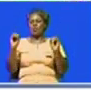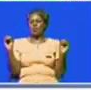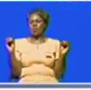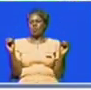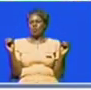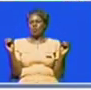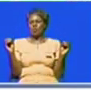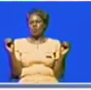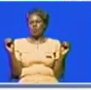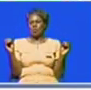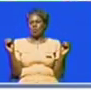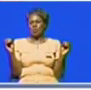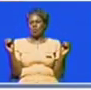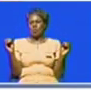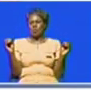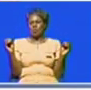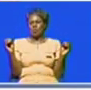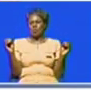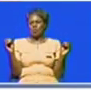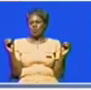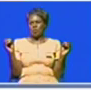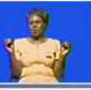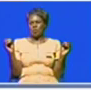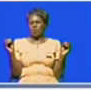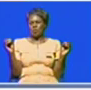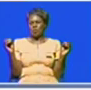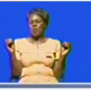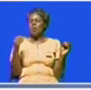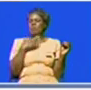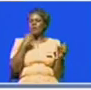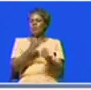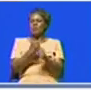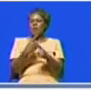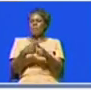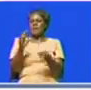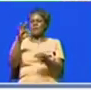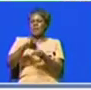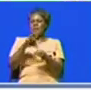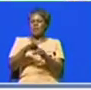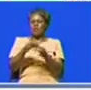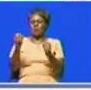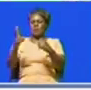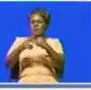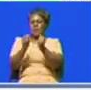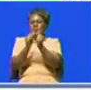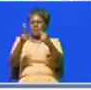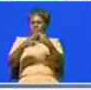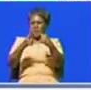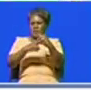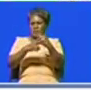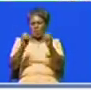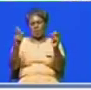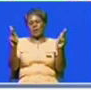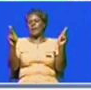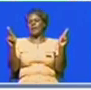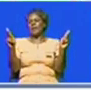just do that then and not go to October 17th? I mean, we would want to do that, but now that the elections have been set for October 17th, we are okay with